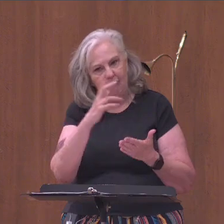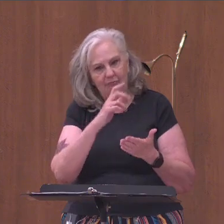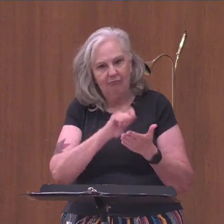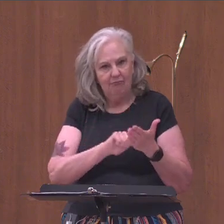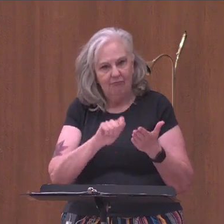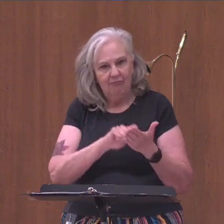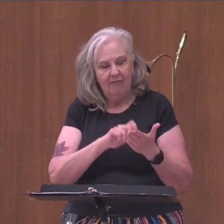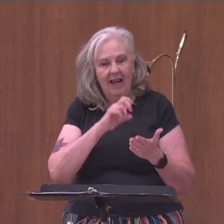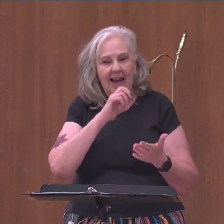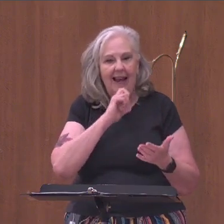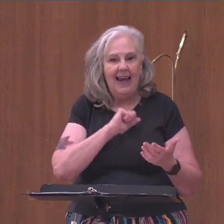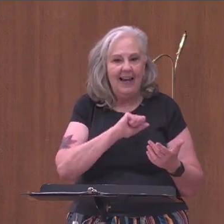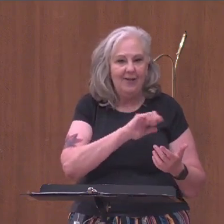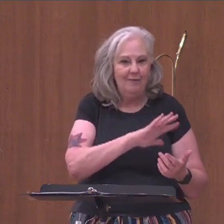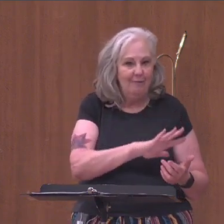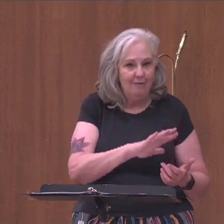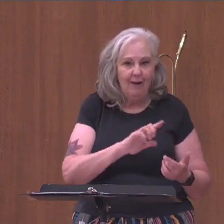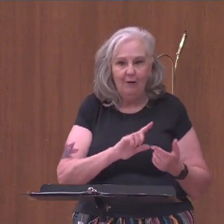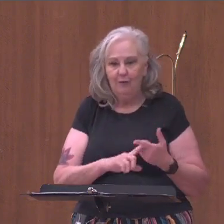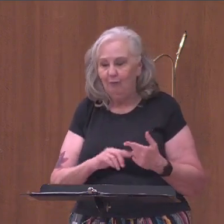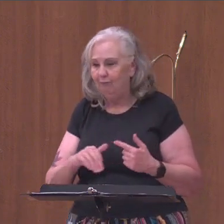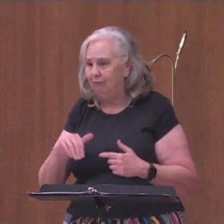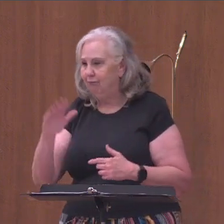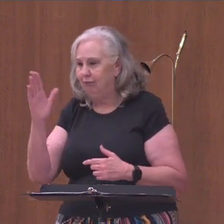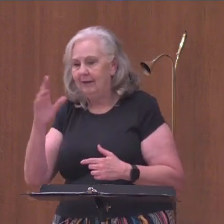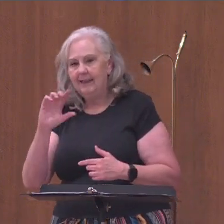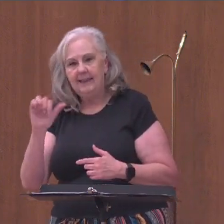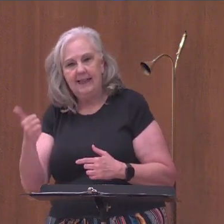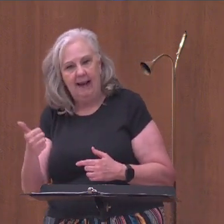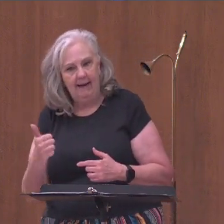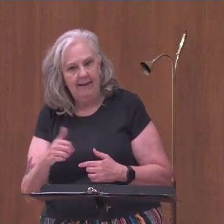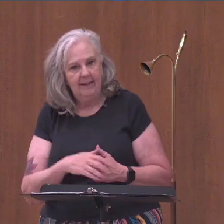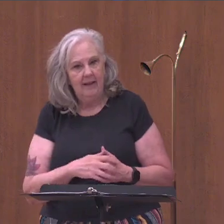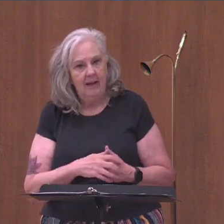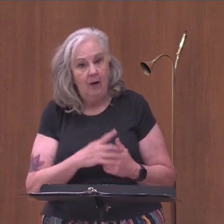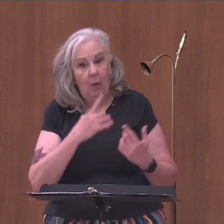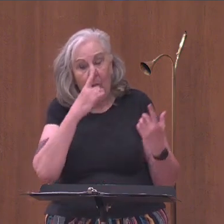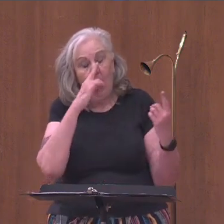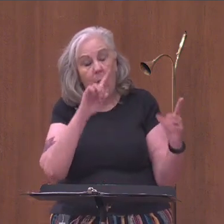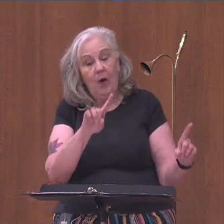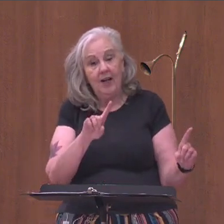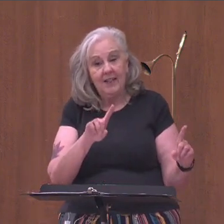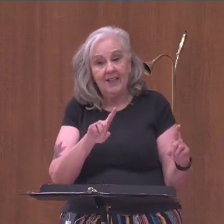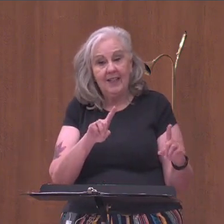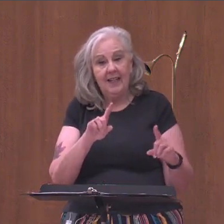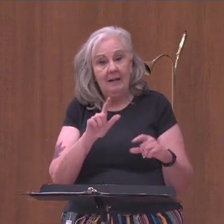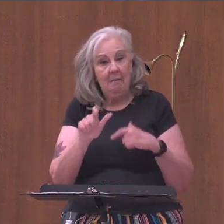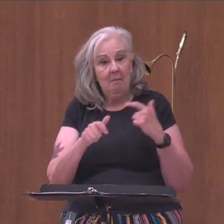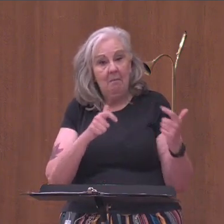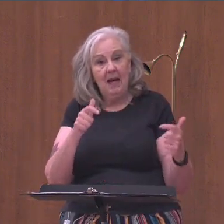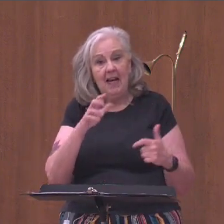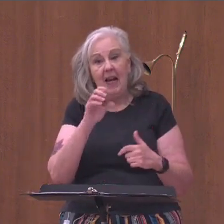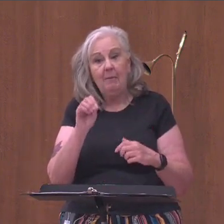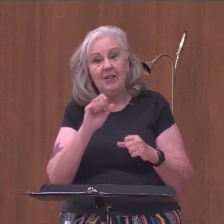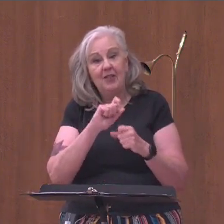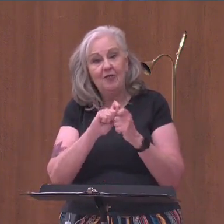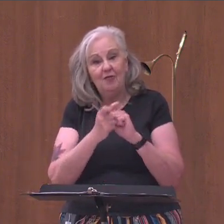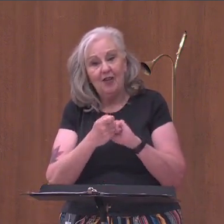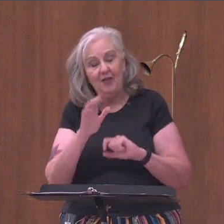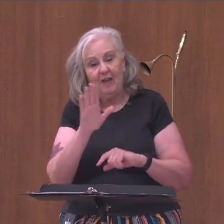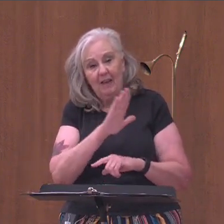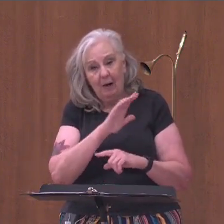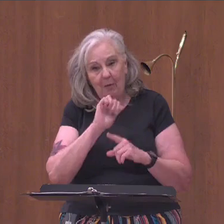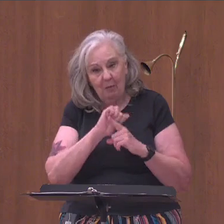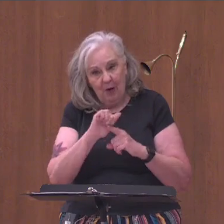age through 5th grade. And it worked. Those massive companies changed their